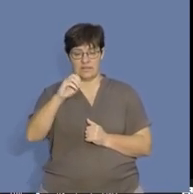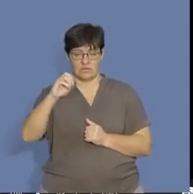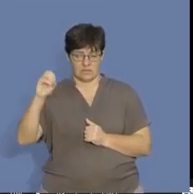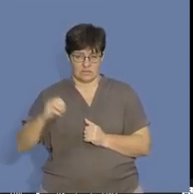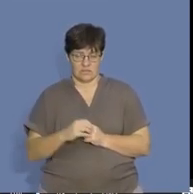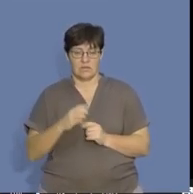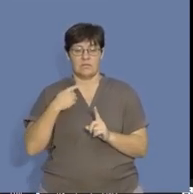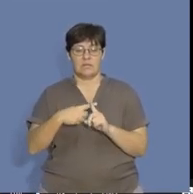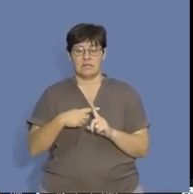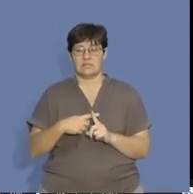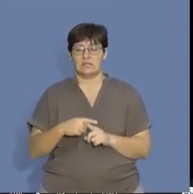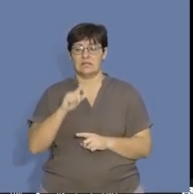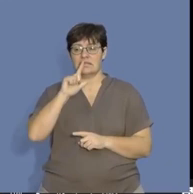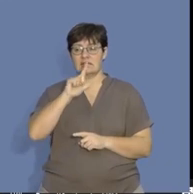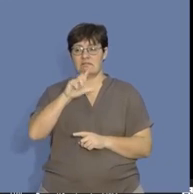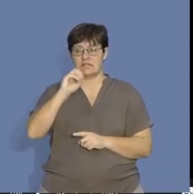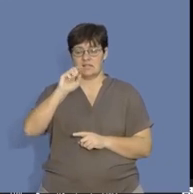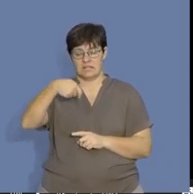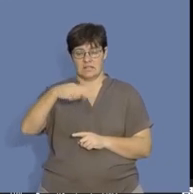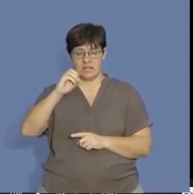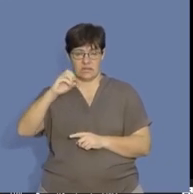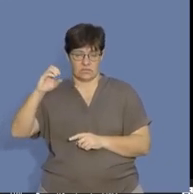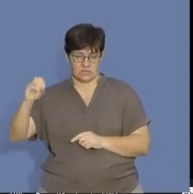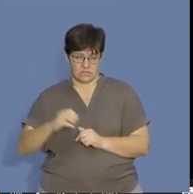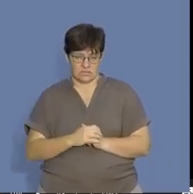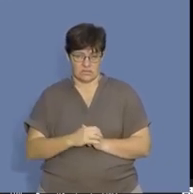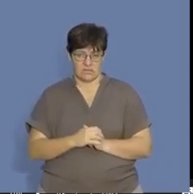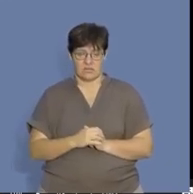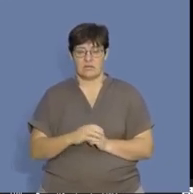350,000 plus 70,000